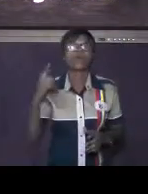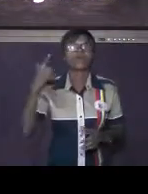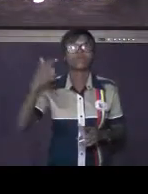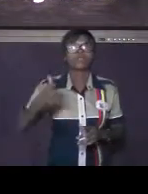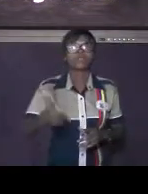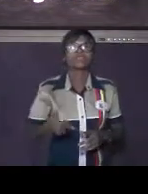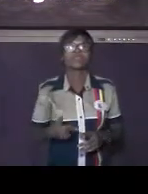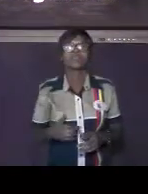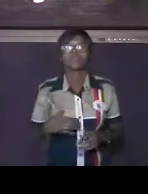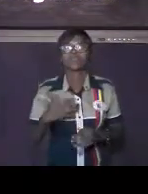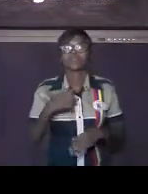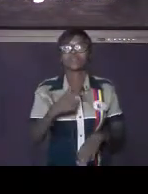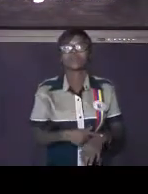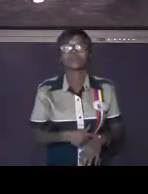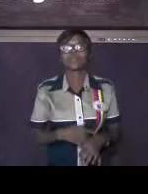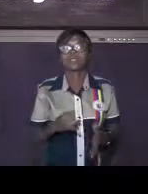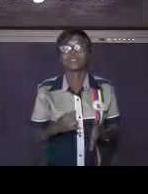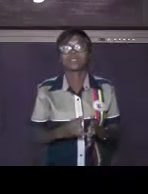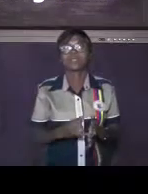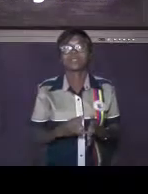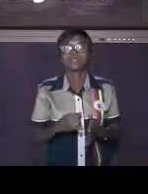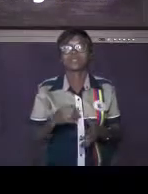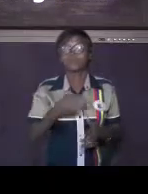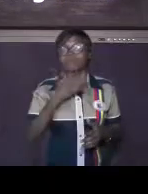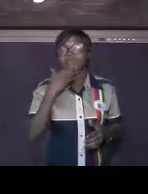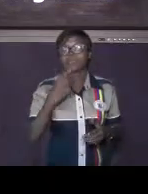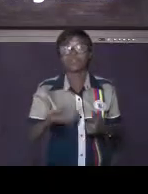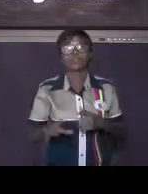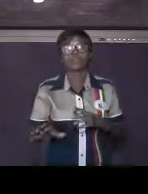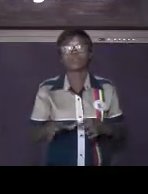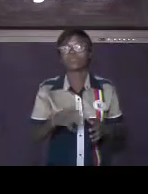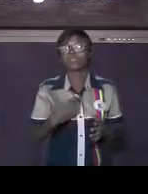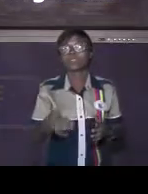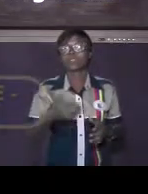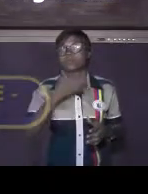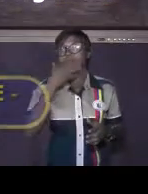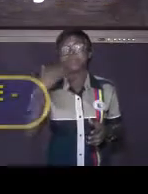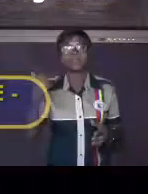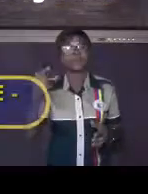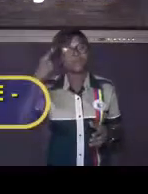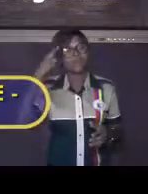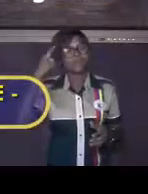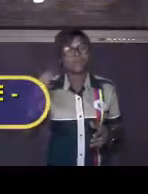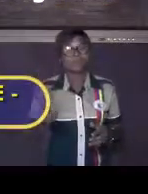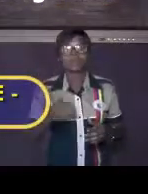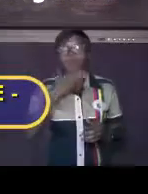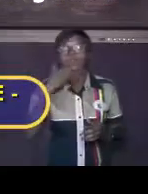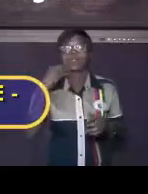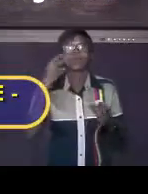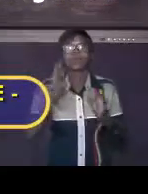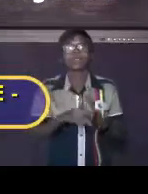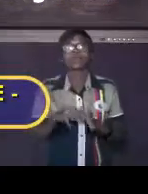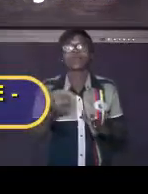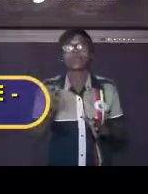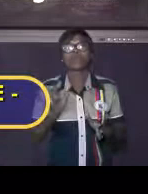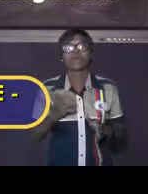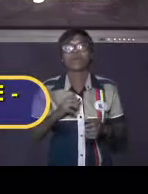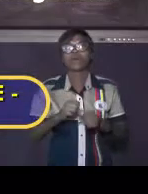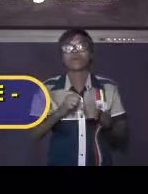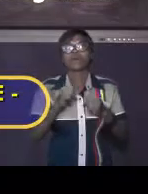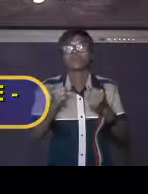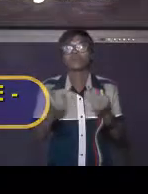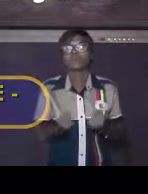forget, it is better to do it better in order to make you better for the betterment of our